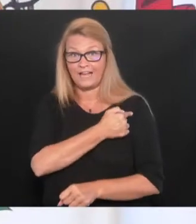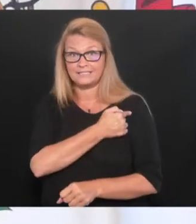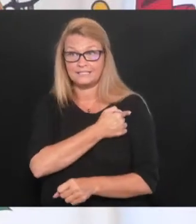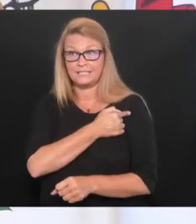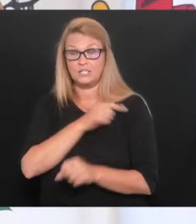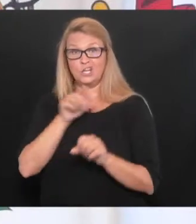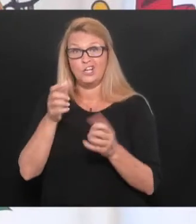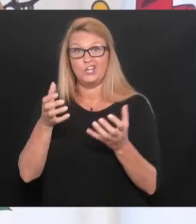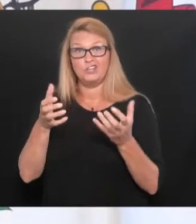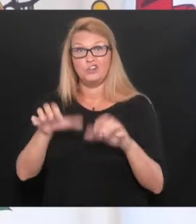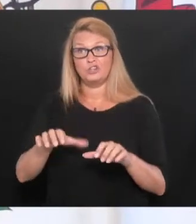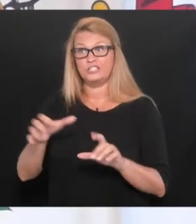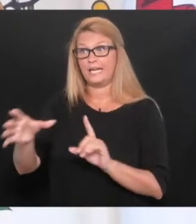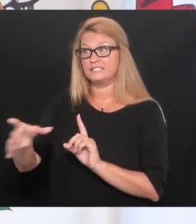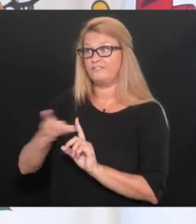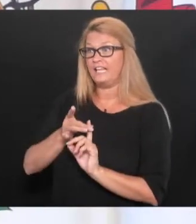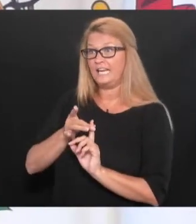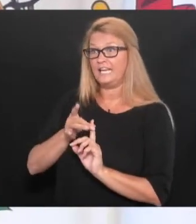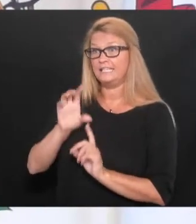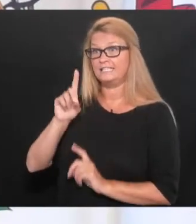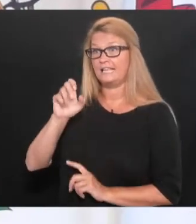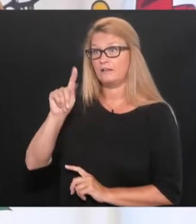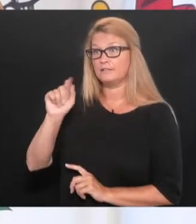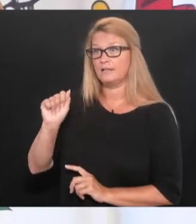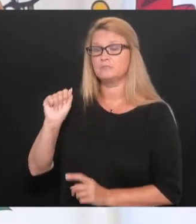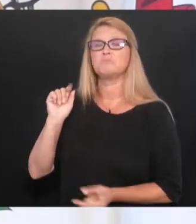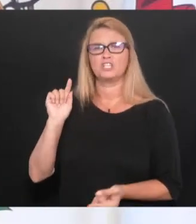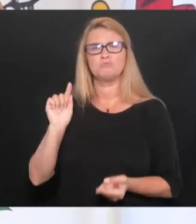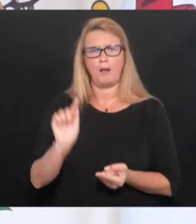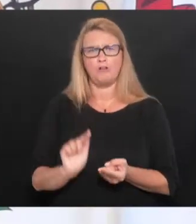this Delta variant are really small.